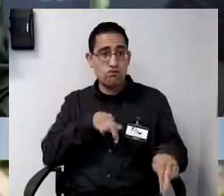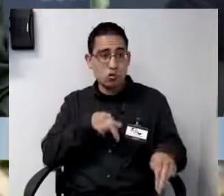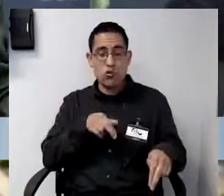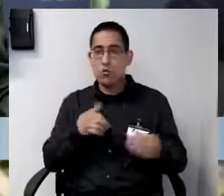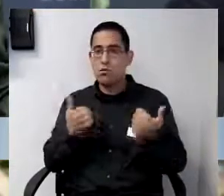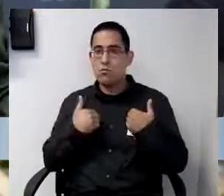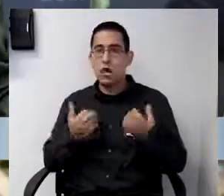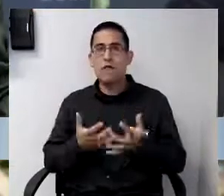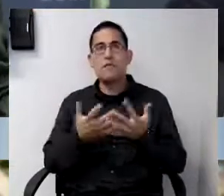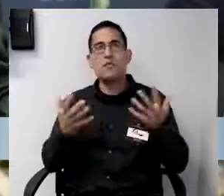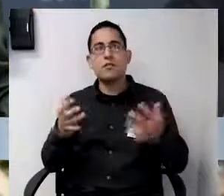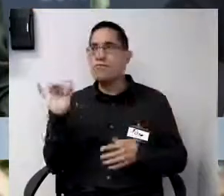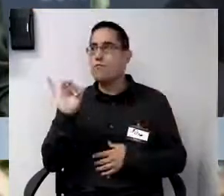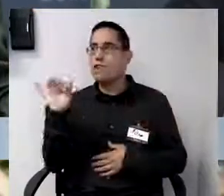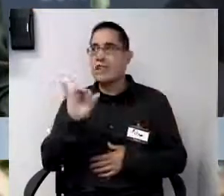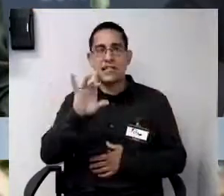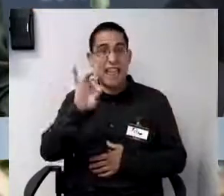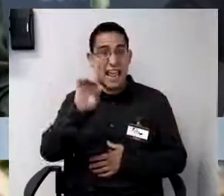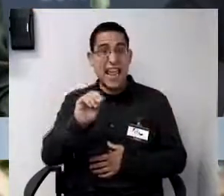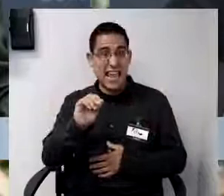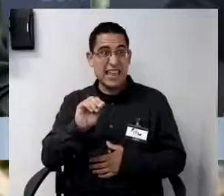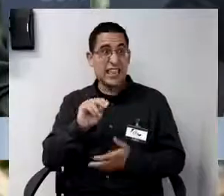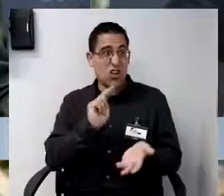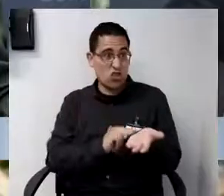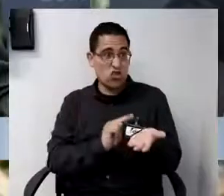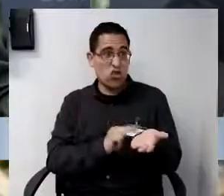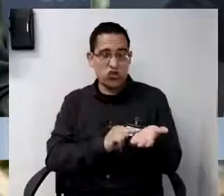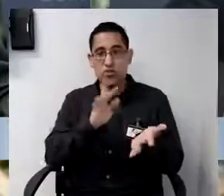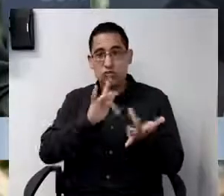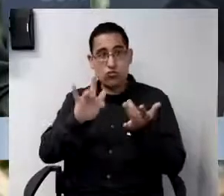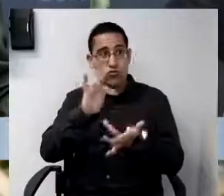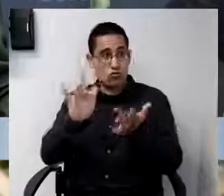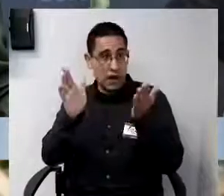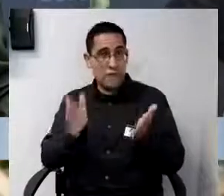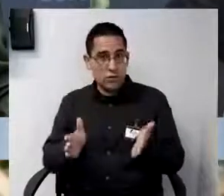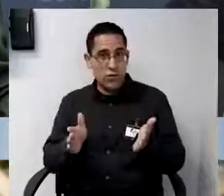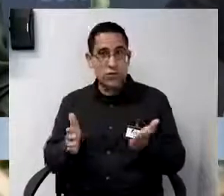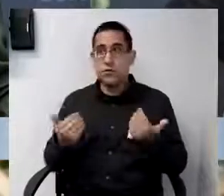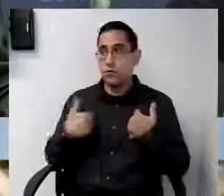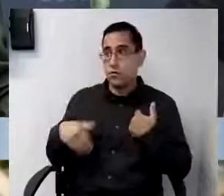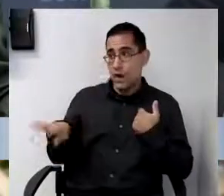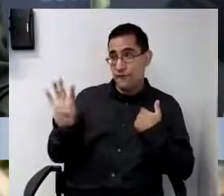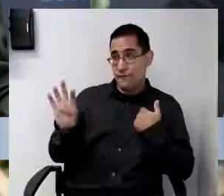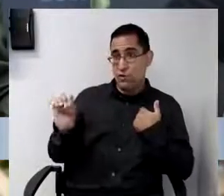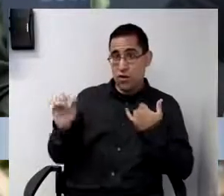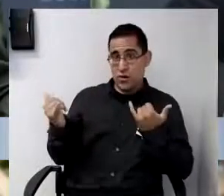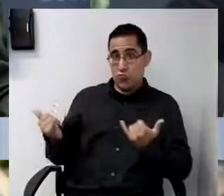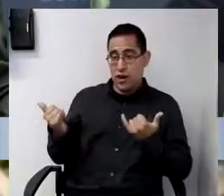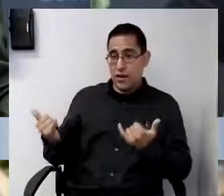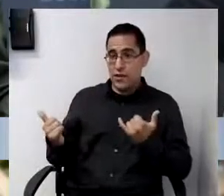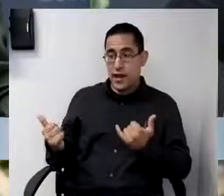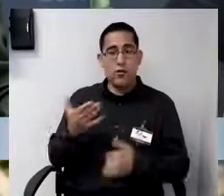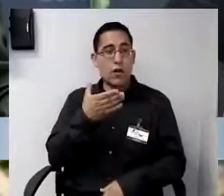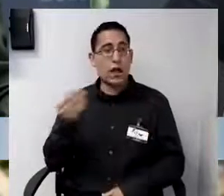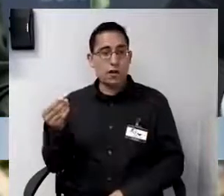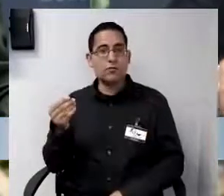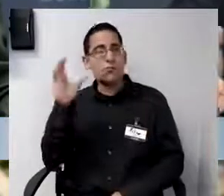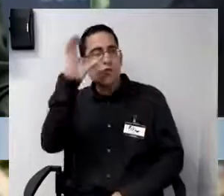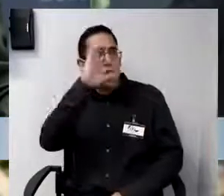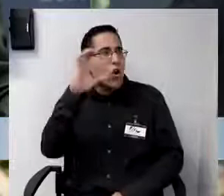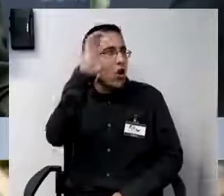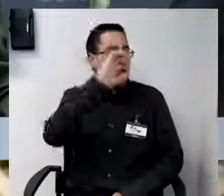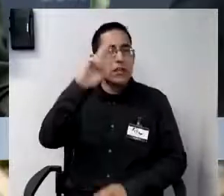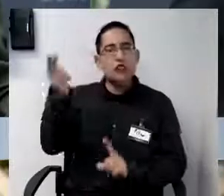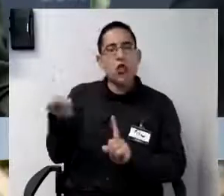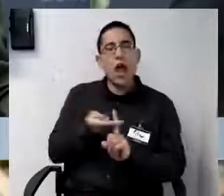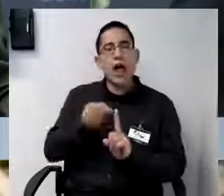as 80 nurse travelers. I think we have 40 of them here now and are looking to bring in another 40. But again,